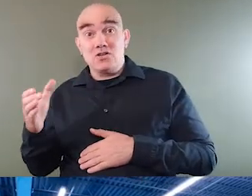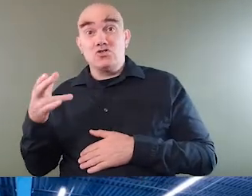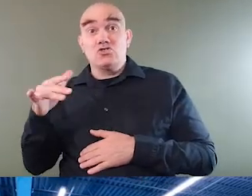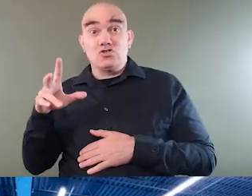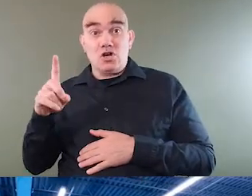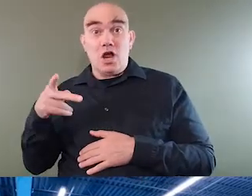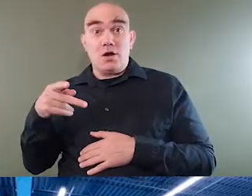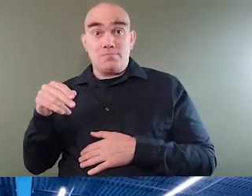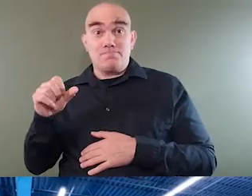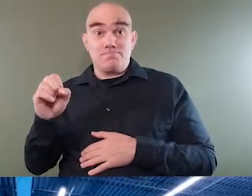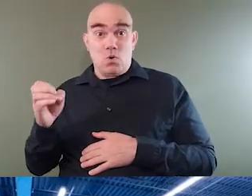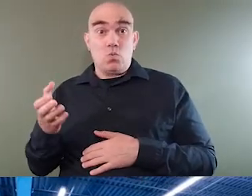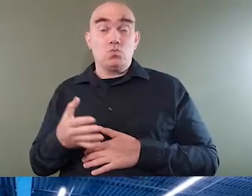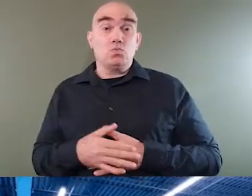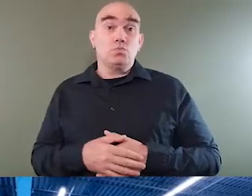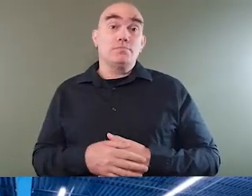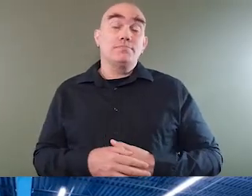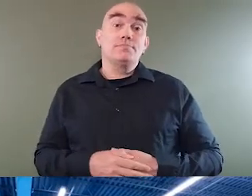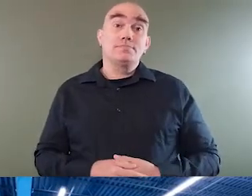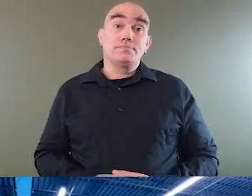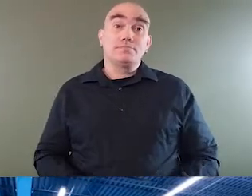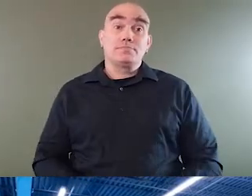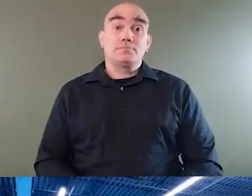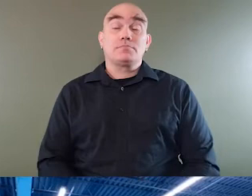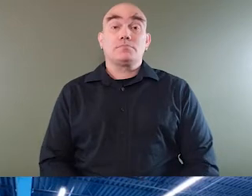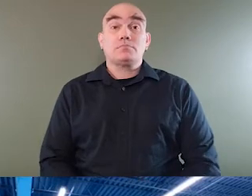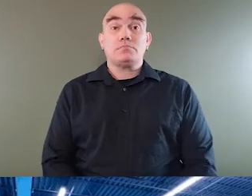to child.